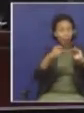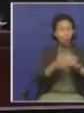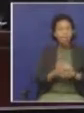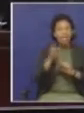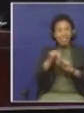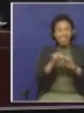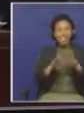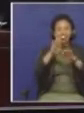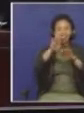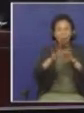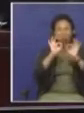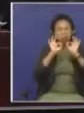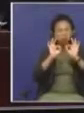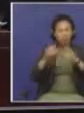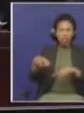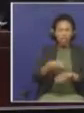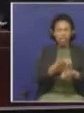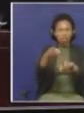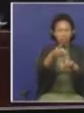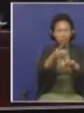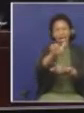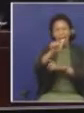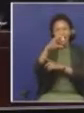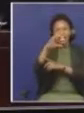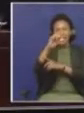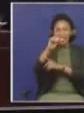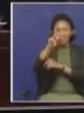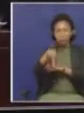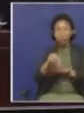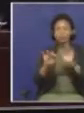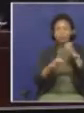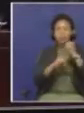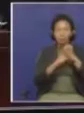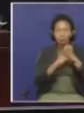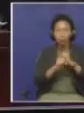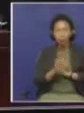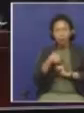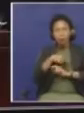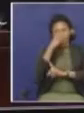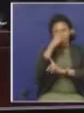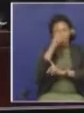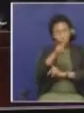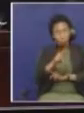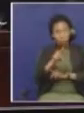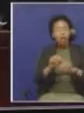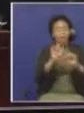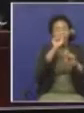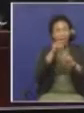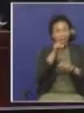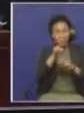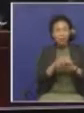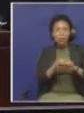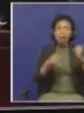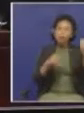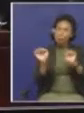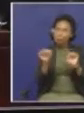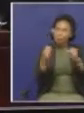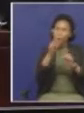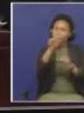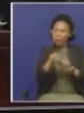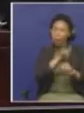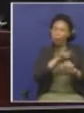in the right direction, which the ACDP supports. We believe that officials should be appointed on merit, and